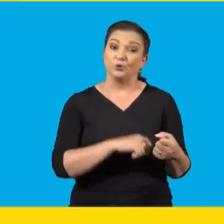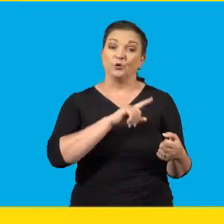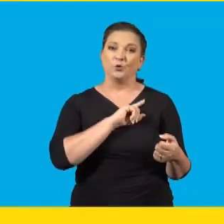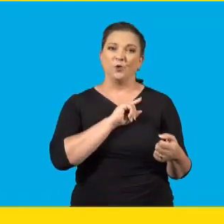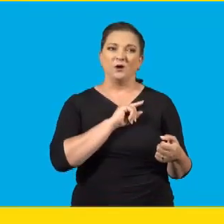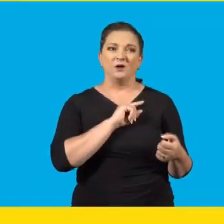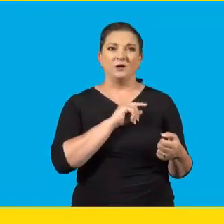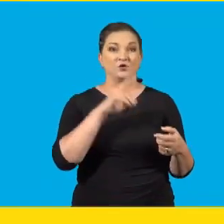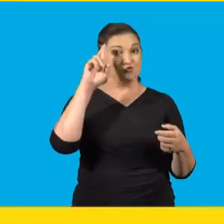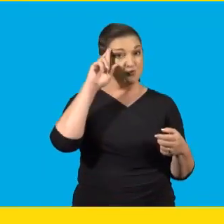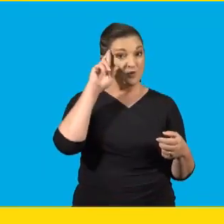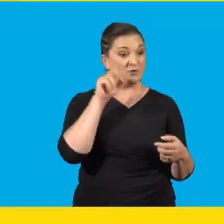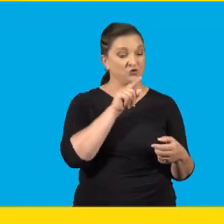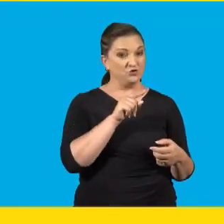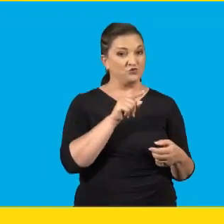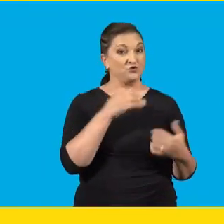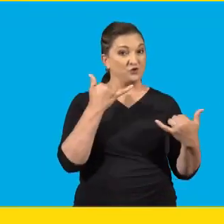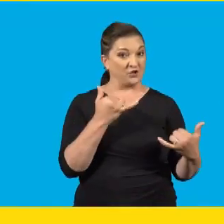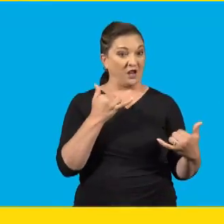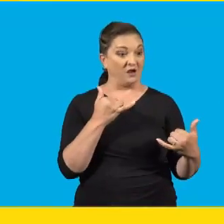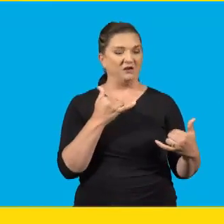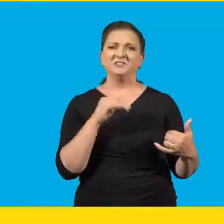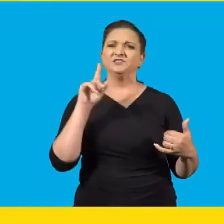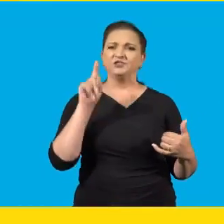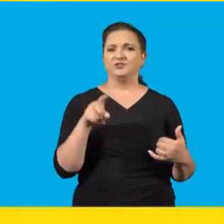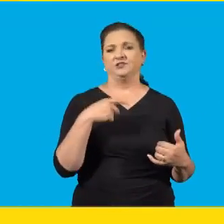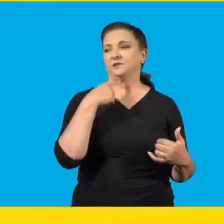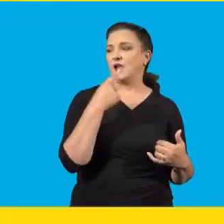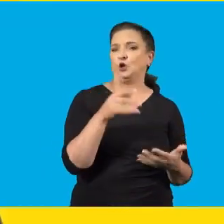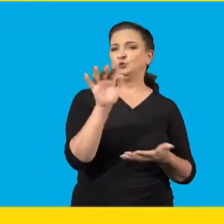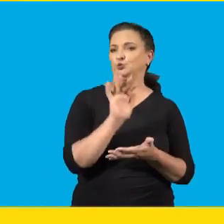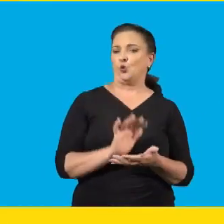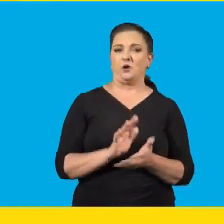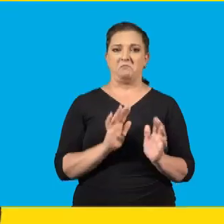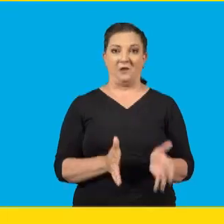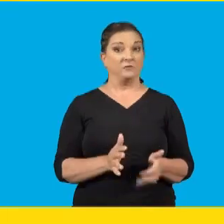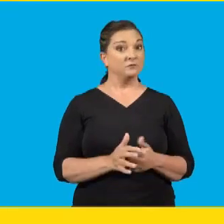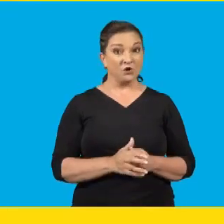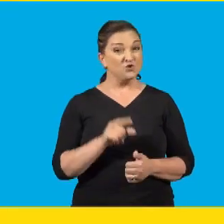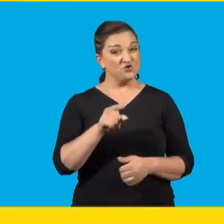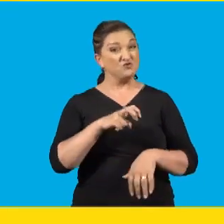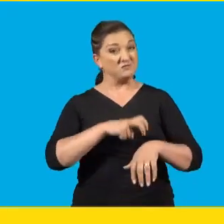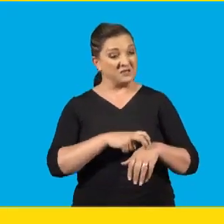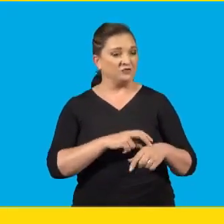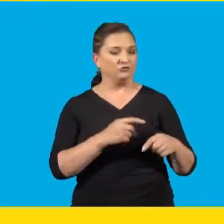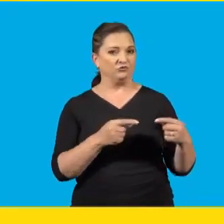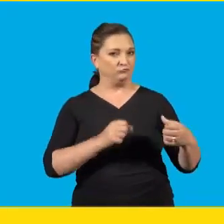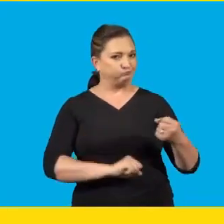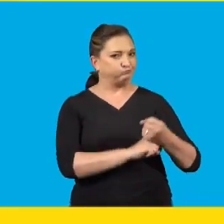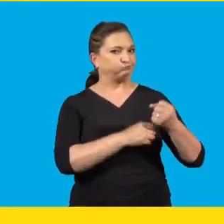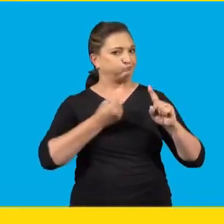history, you're arguing, you are not just retelling the story. So you have to show your line of argument and